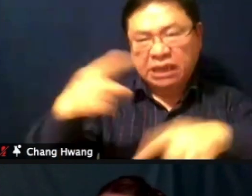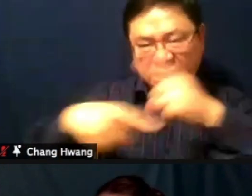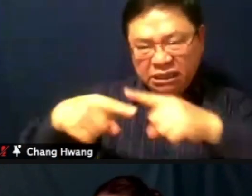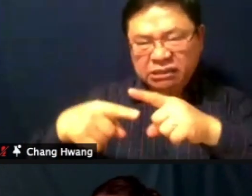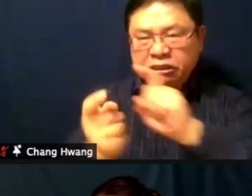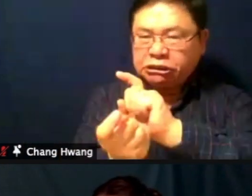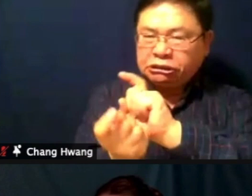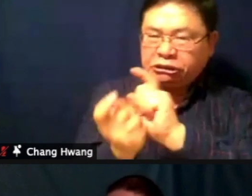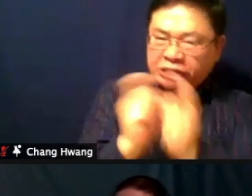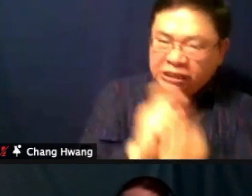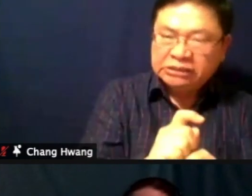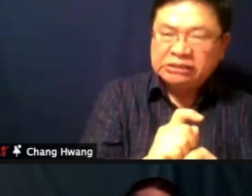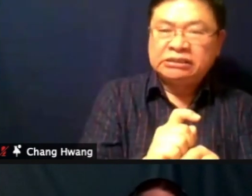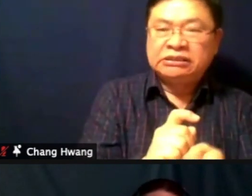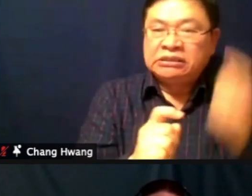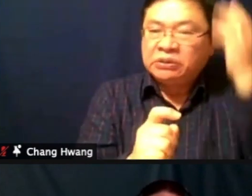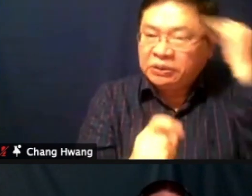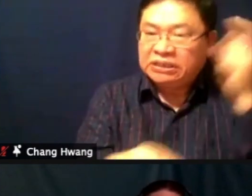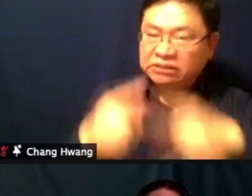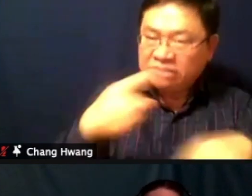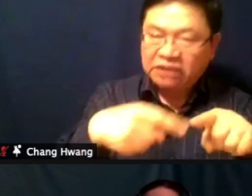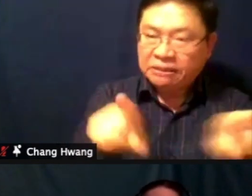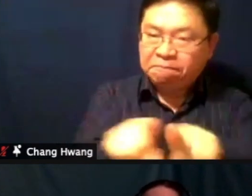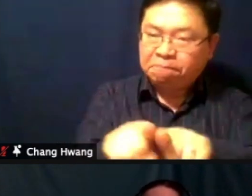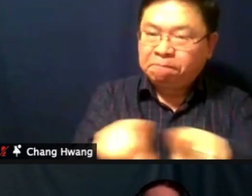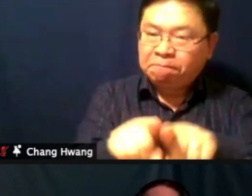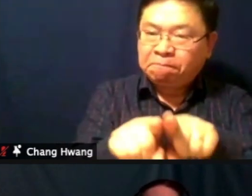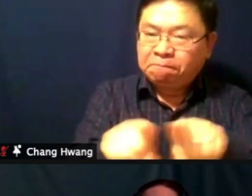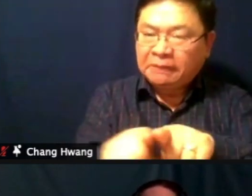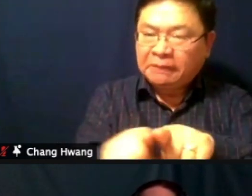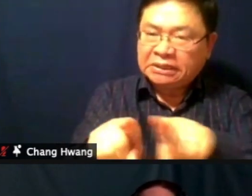And that left them with the question of how to approach it.